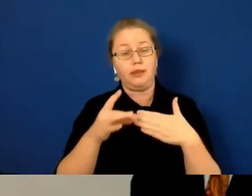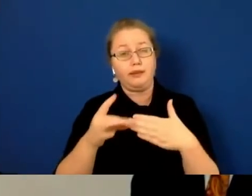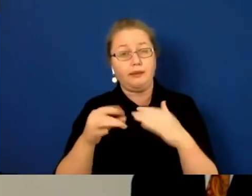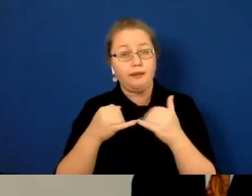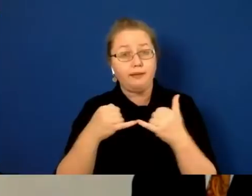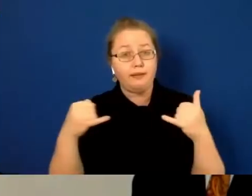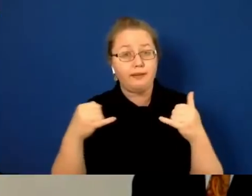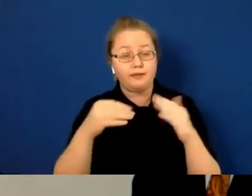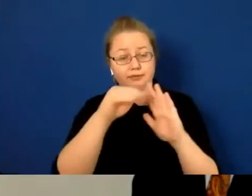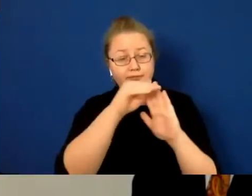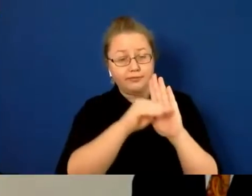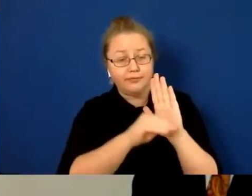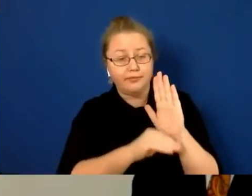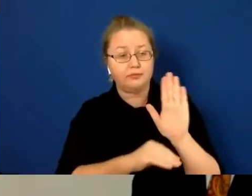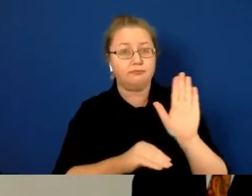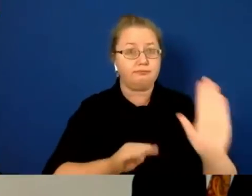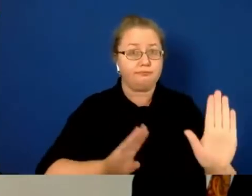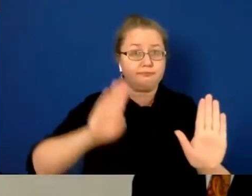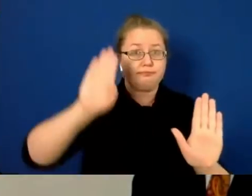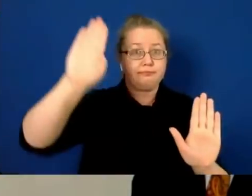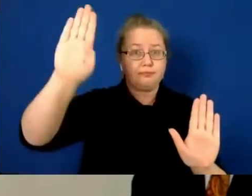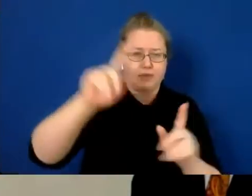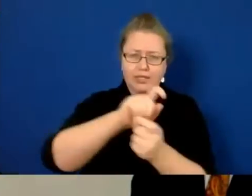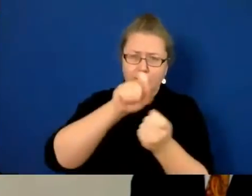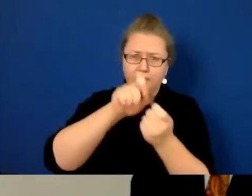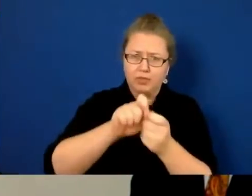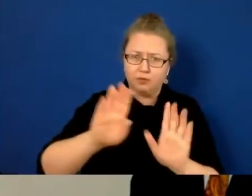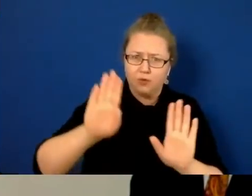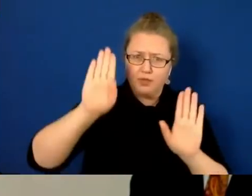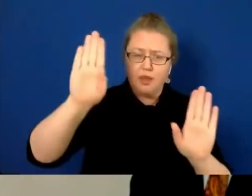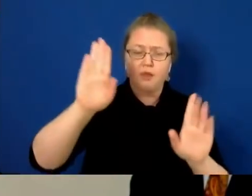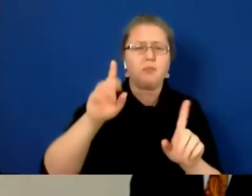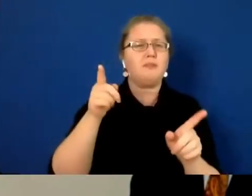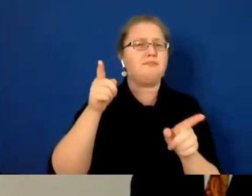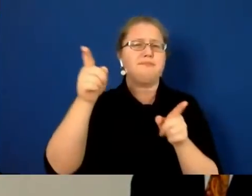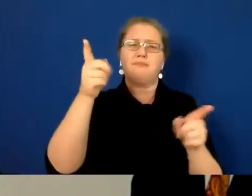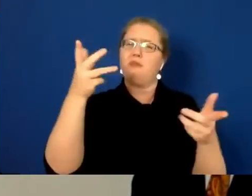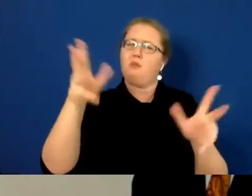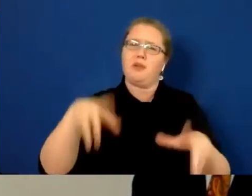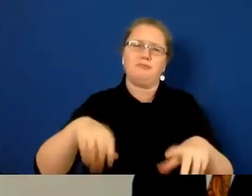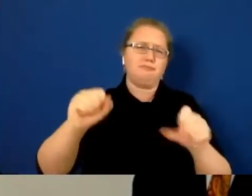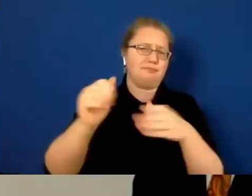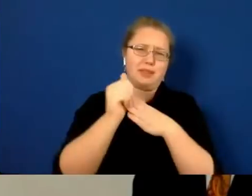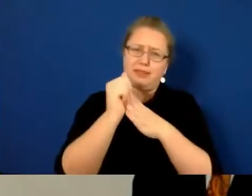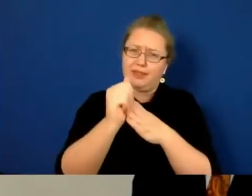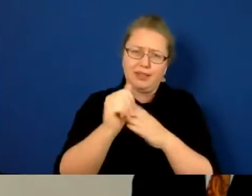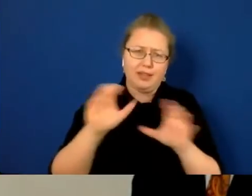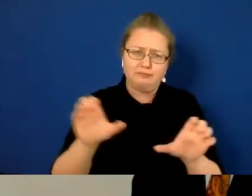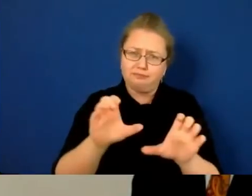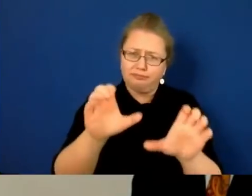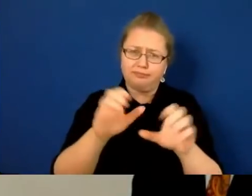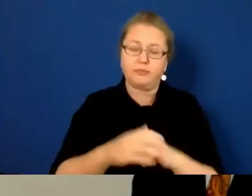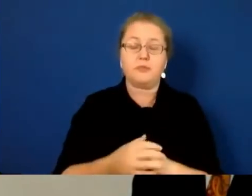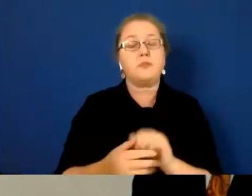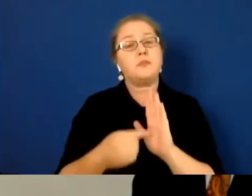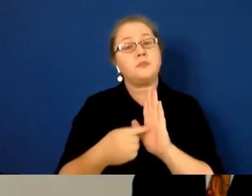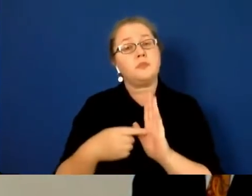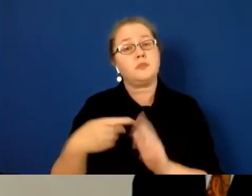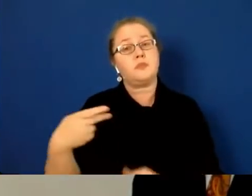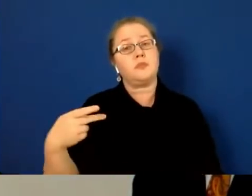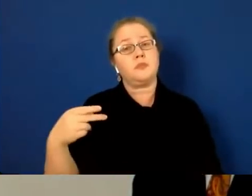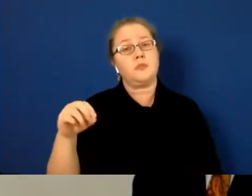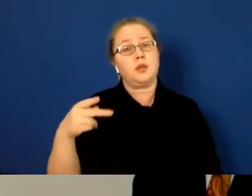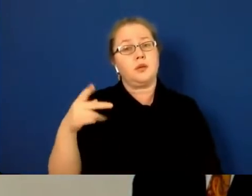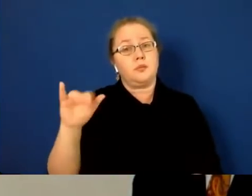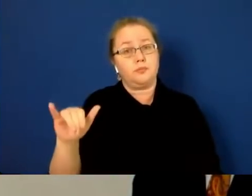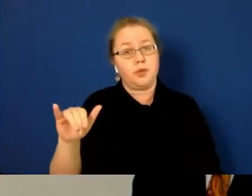So it is an important way of commemorating those people who went through the many wars on our behalf. And